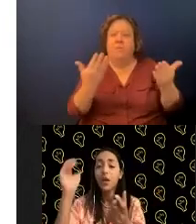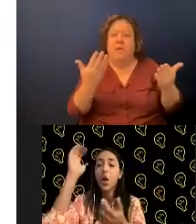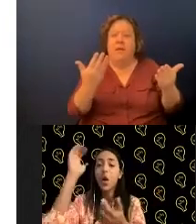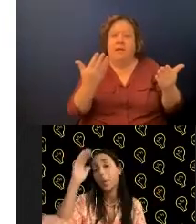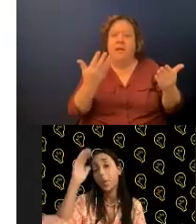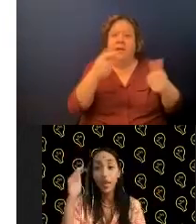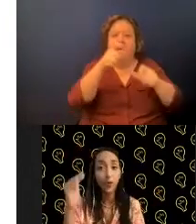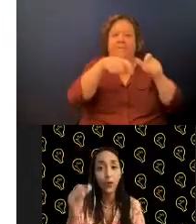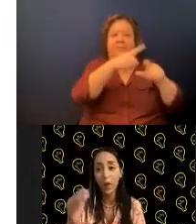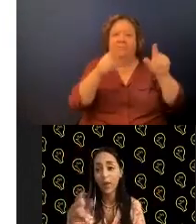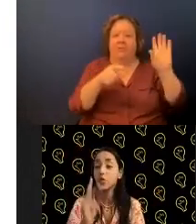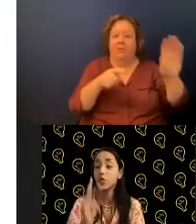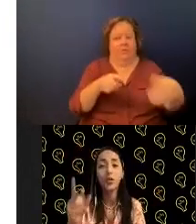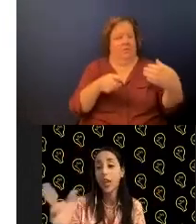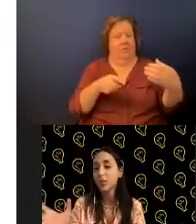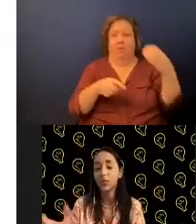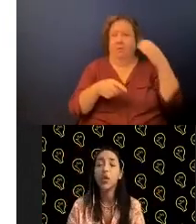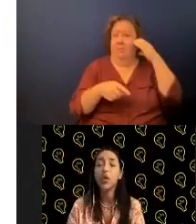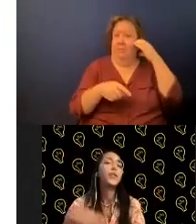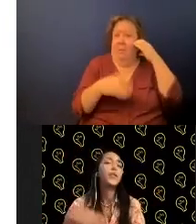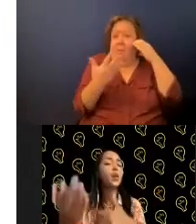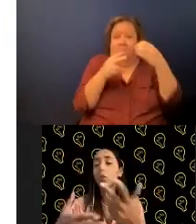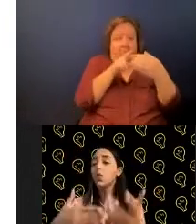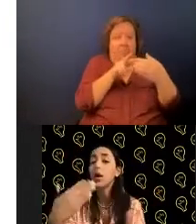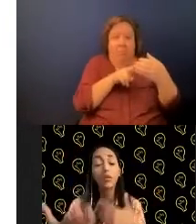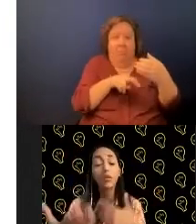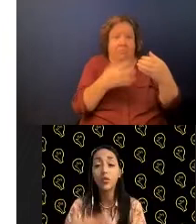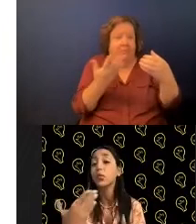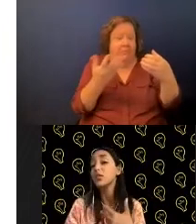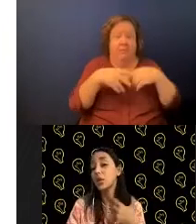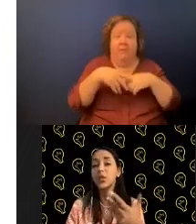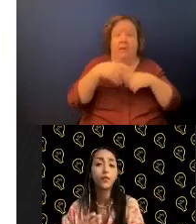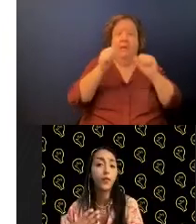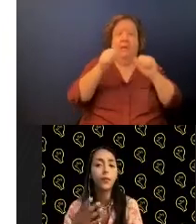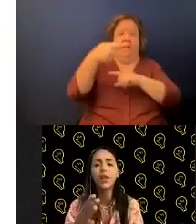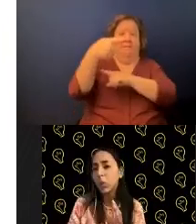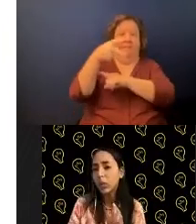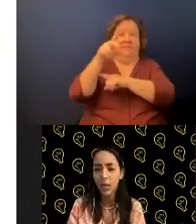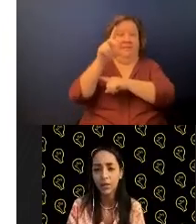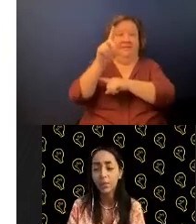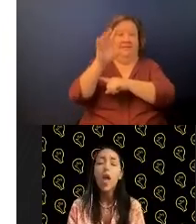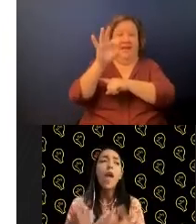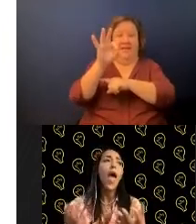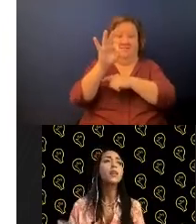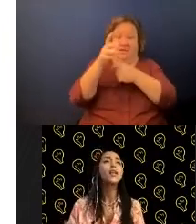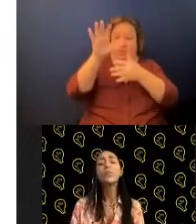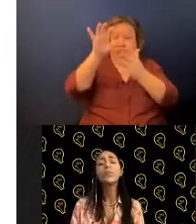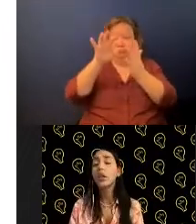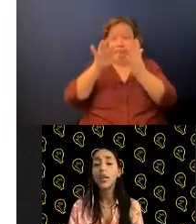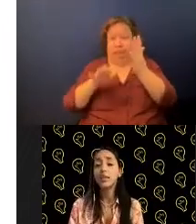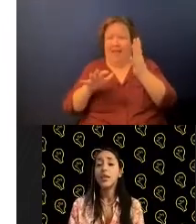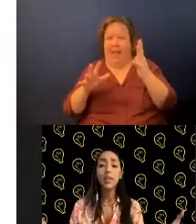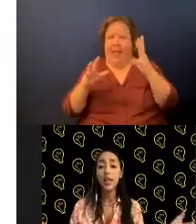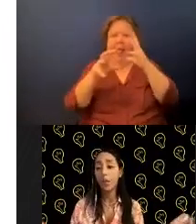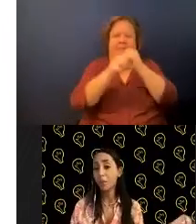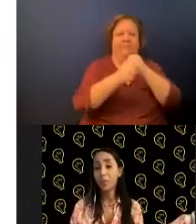format, or PDF format, 2-minute capsules. This is something we want to continue researching, developing, and looking into. And last but not